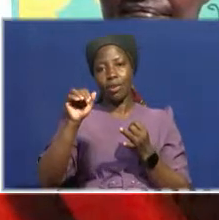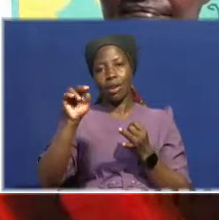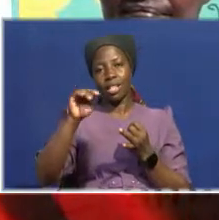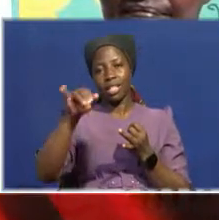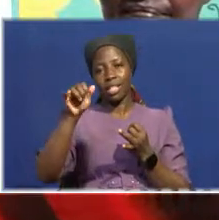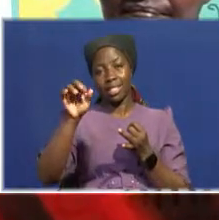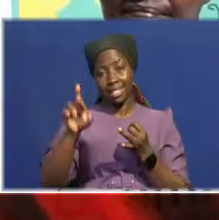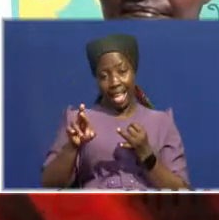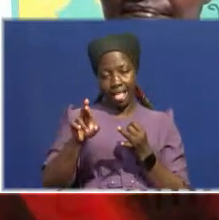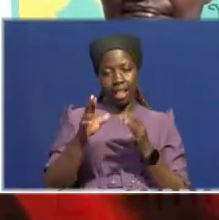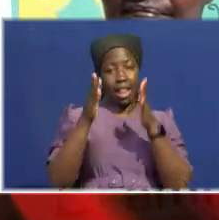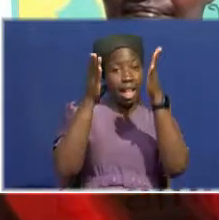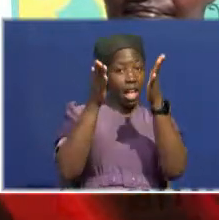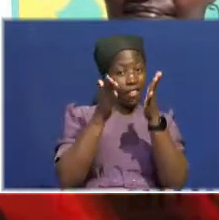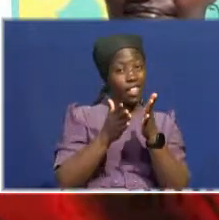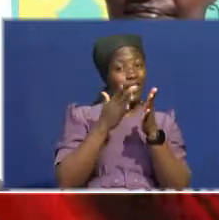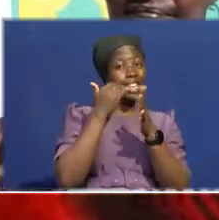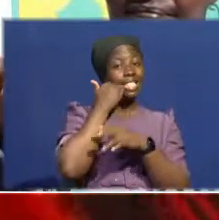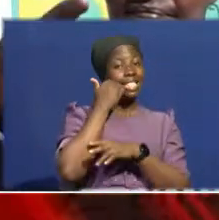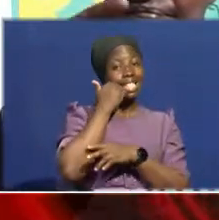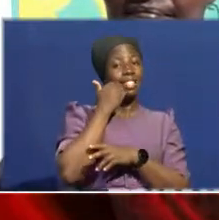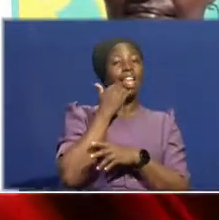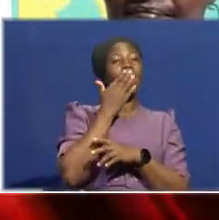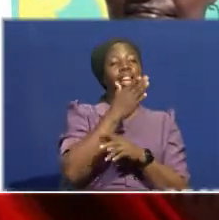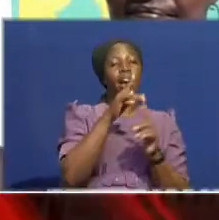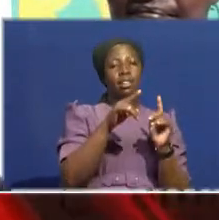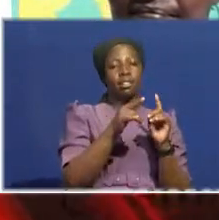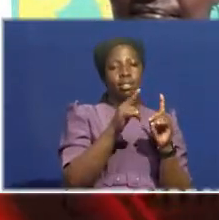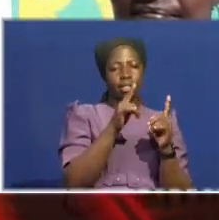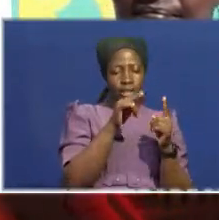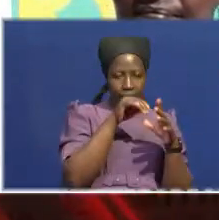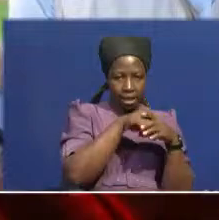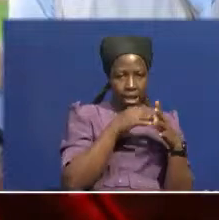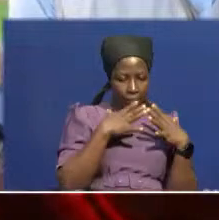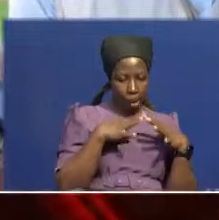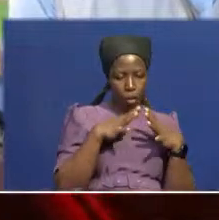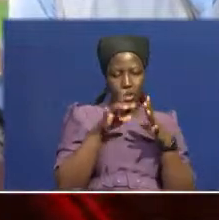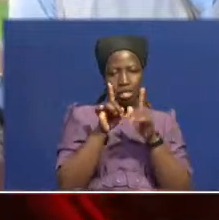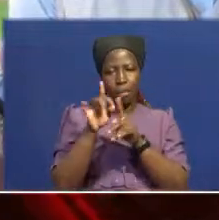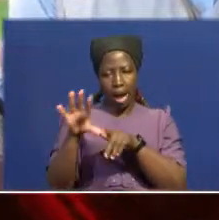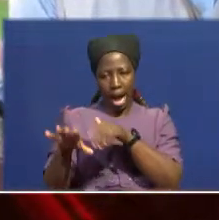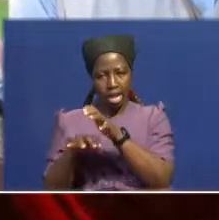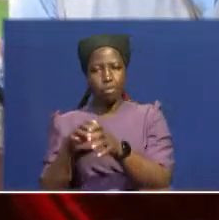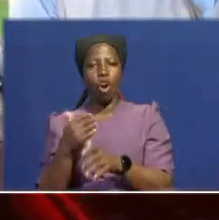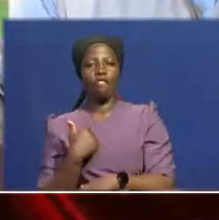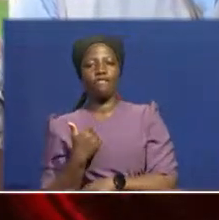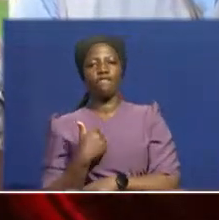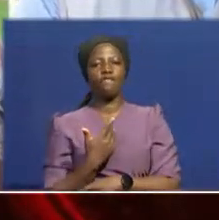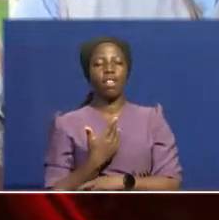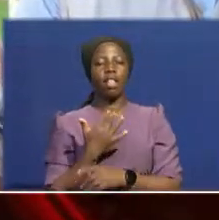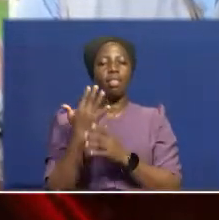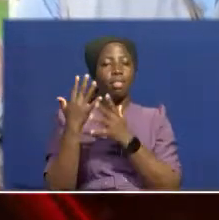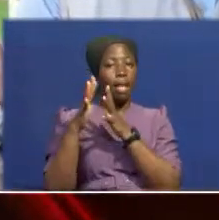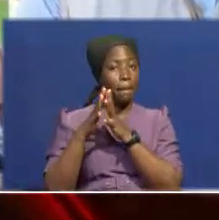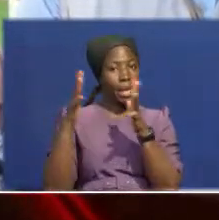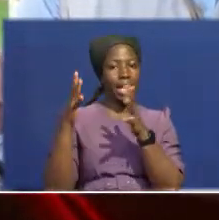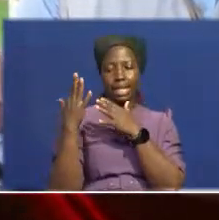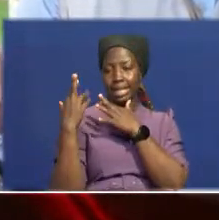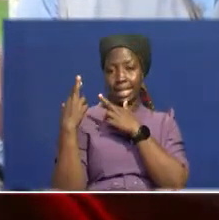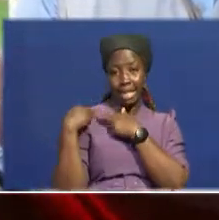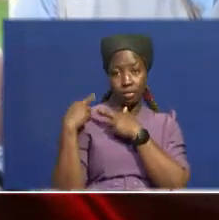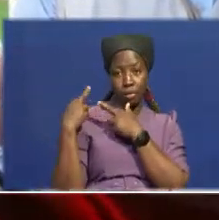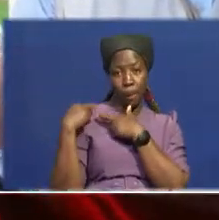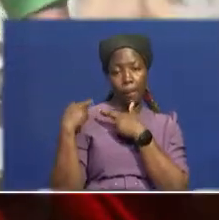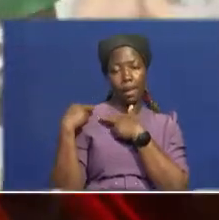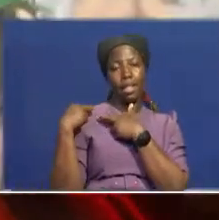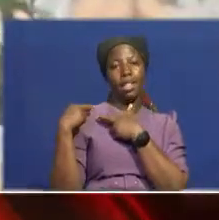imepatikana kuwa positive pia kwa binadamu na pia iko positive kwa wanyama. Ile jukumu kubwa kabisa ni kuleta